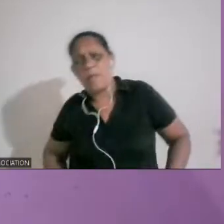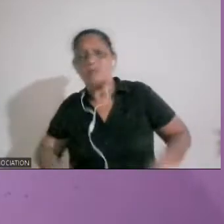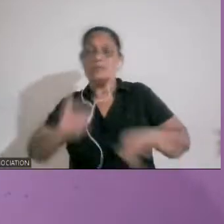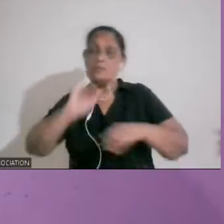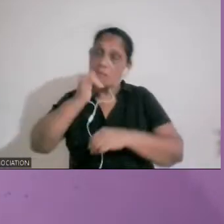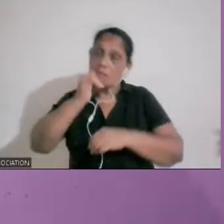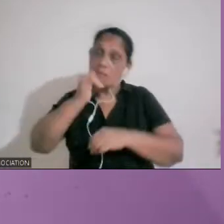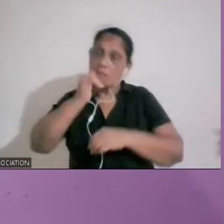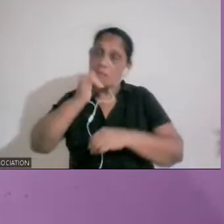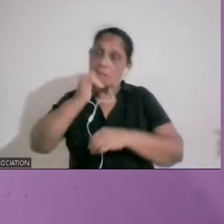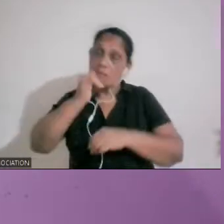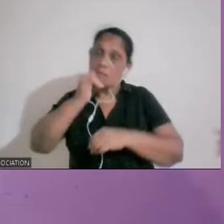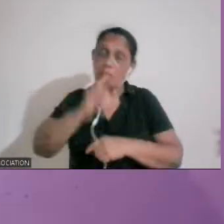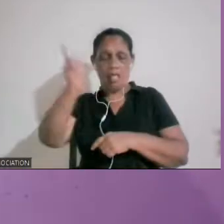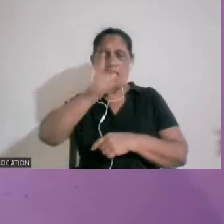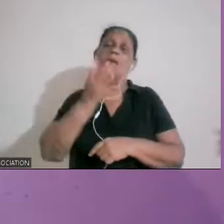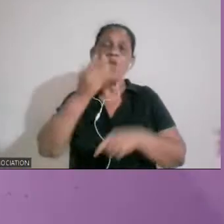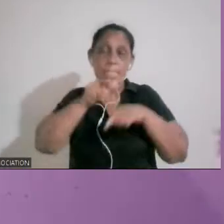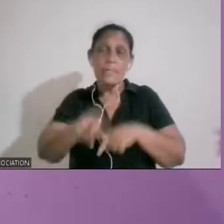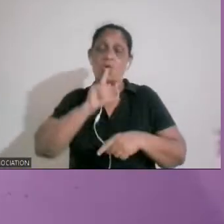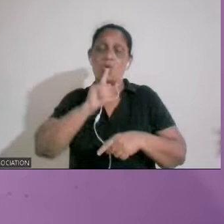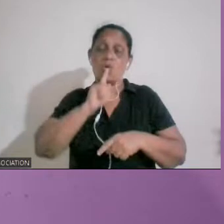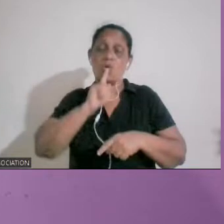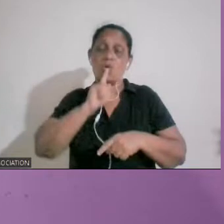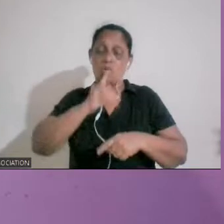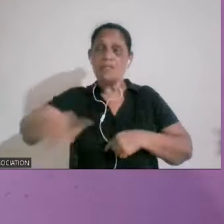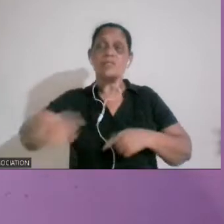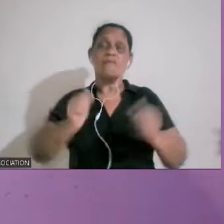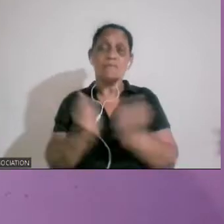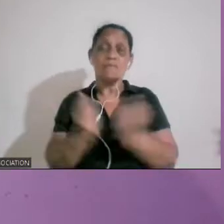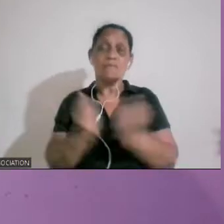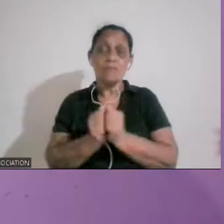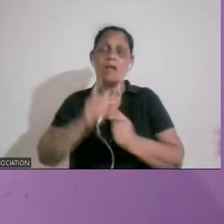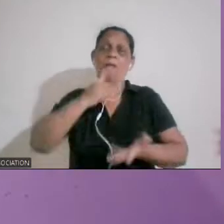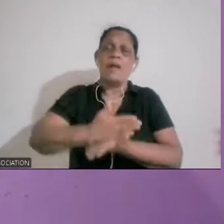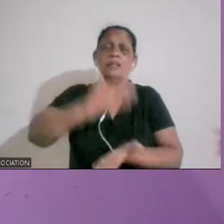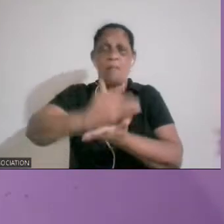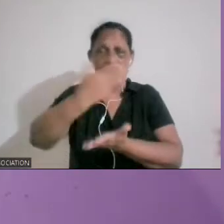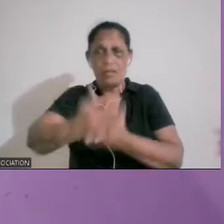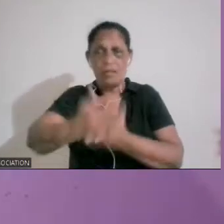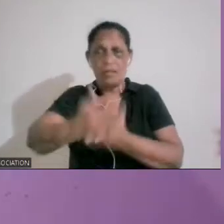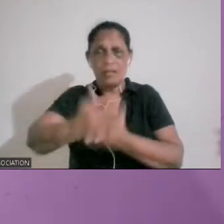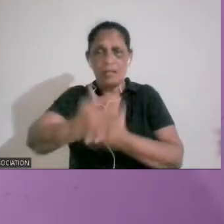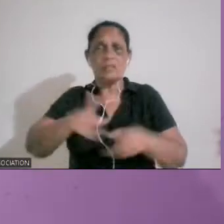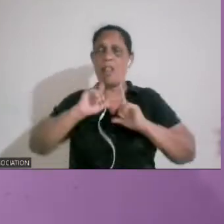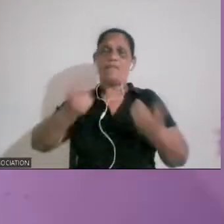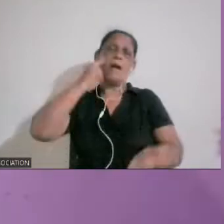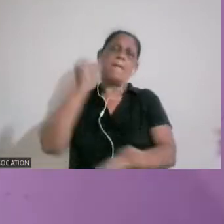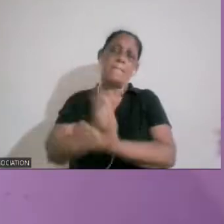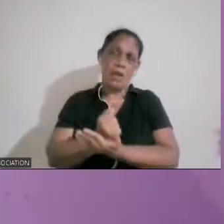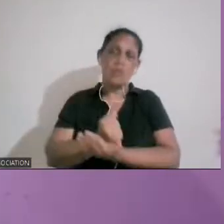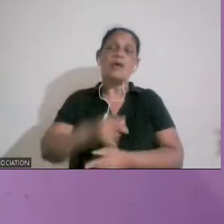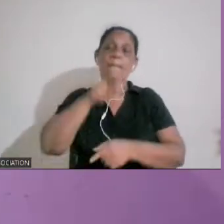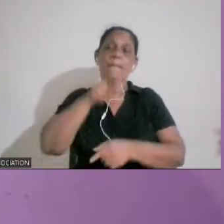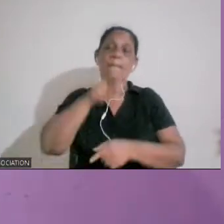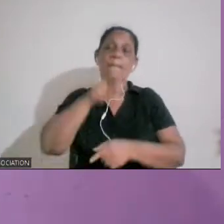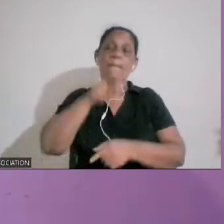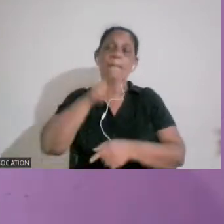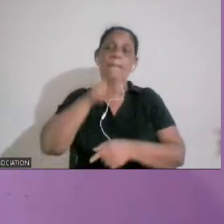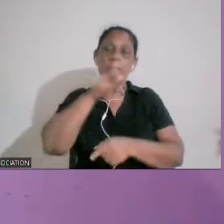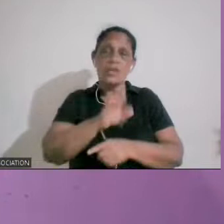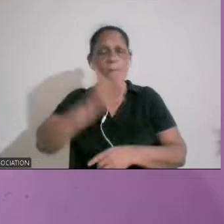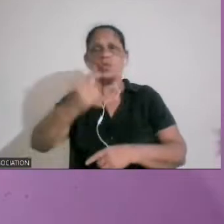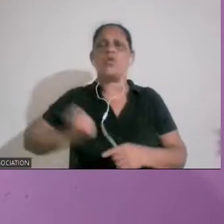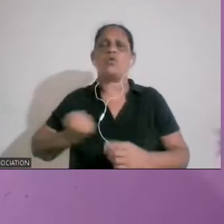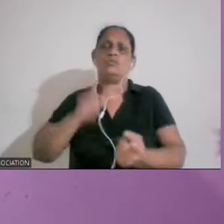severe back pain, thigh pain. They can even faint, and this interrupts their day-to-day activities and interrupts their way of life.